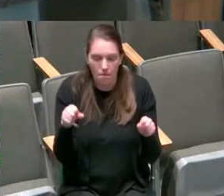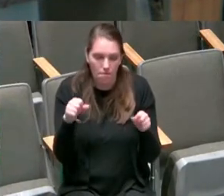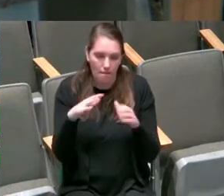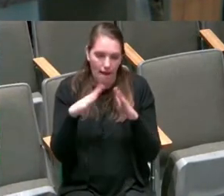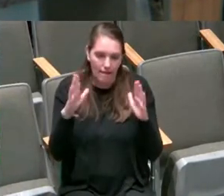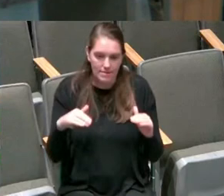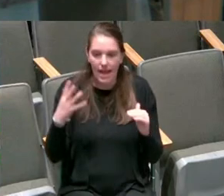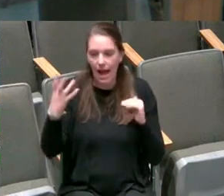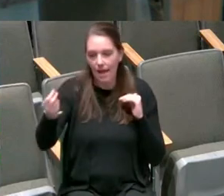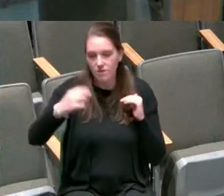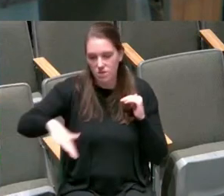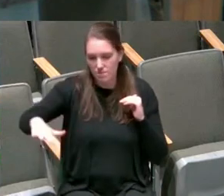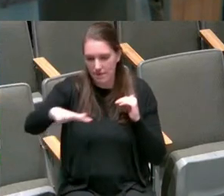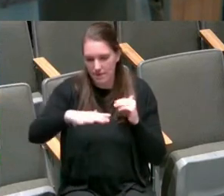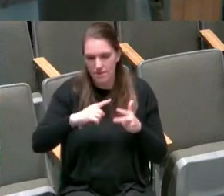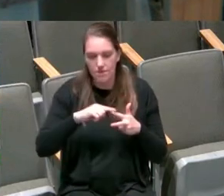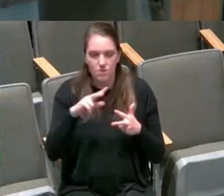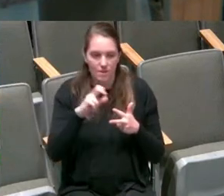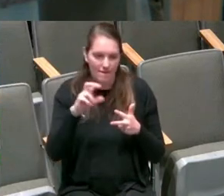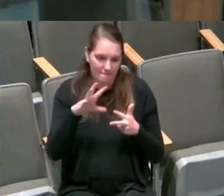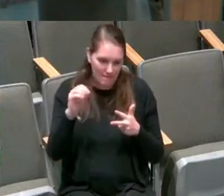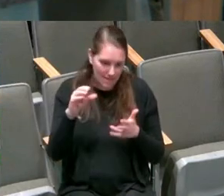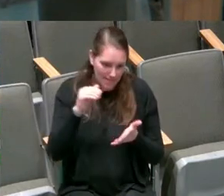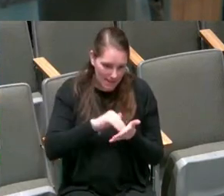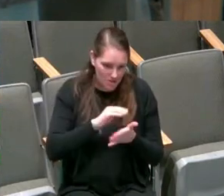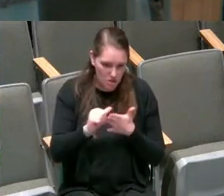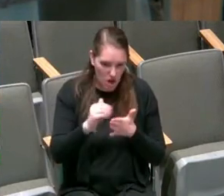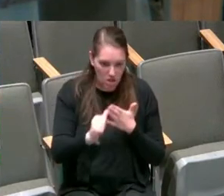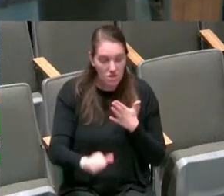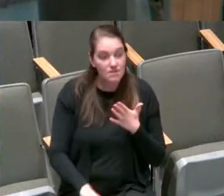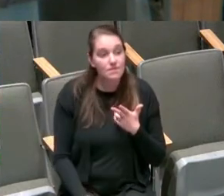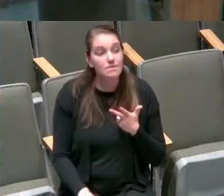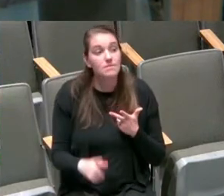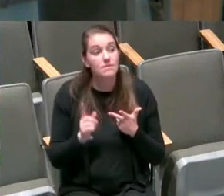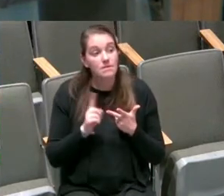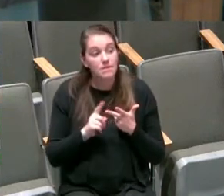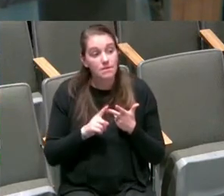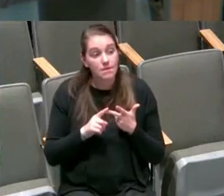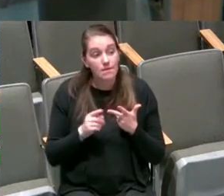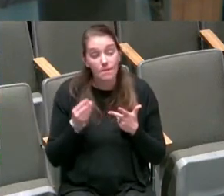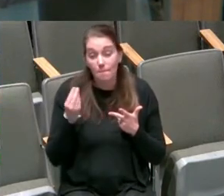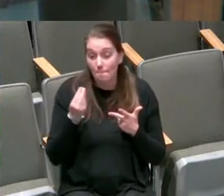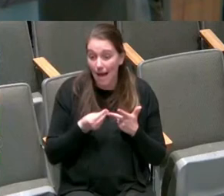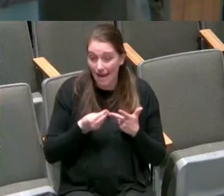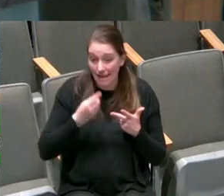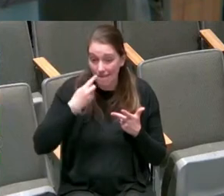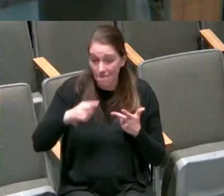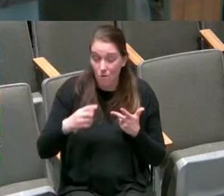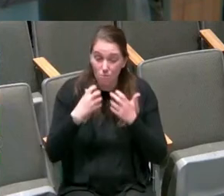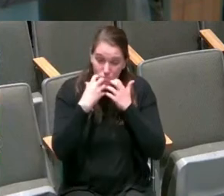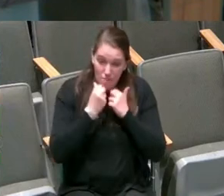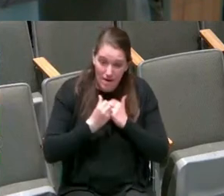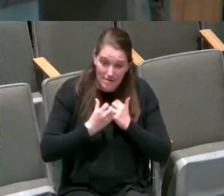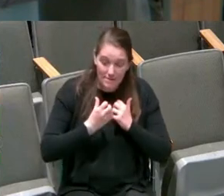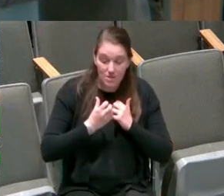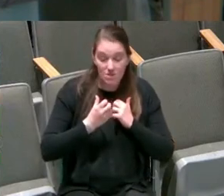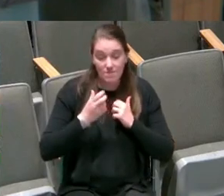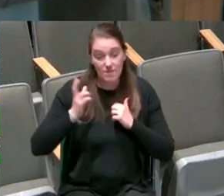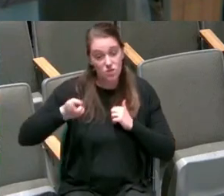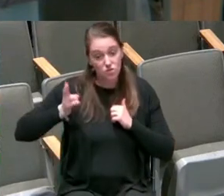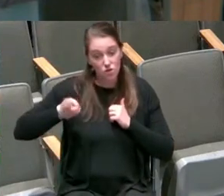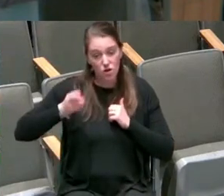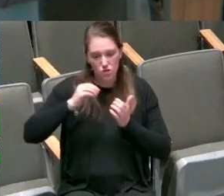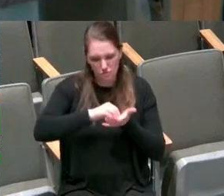350 000 dollars uh we have some money for preservation of historical records